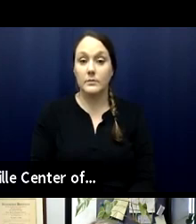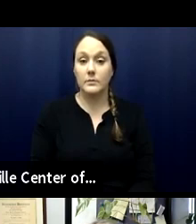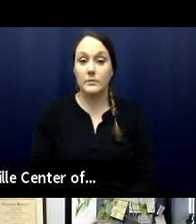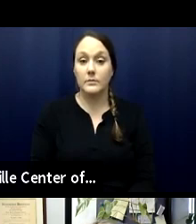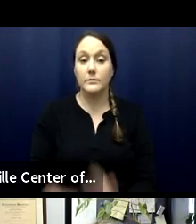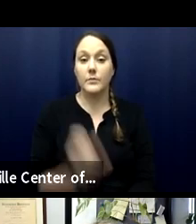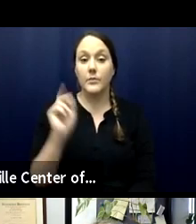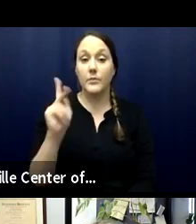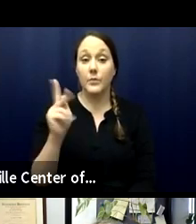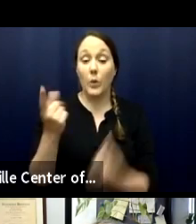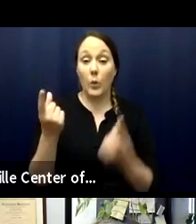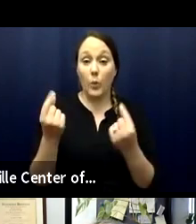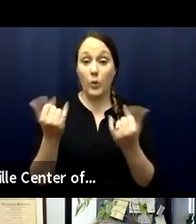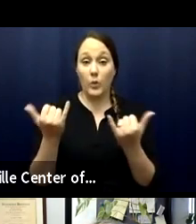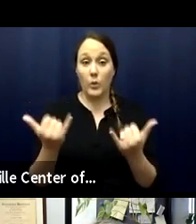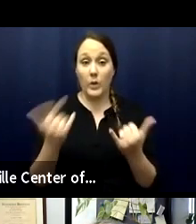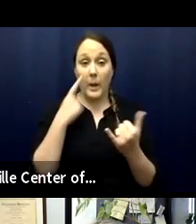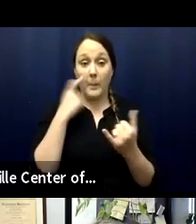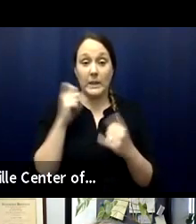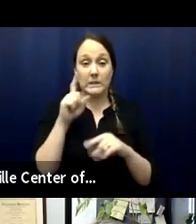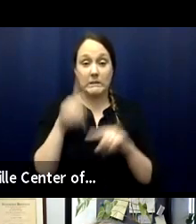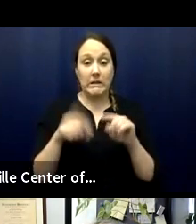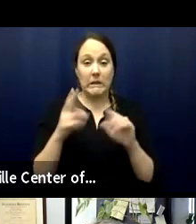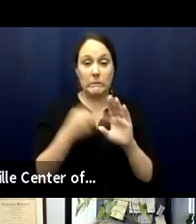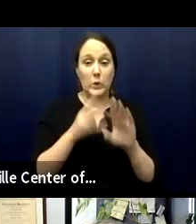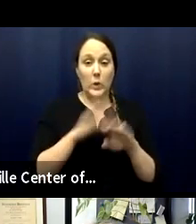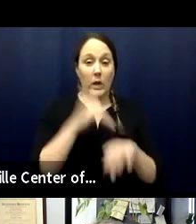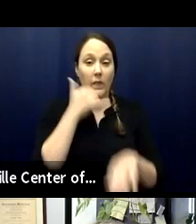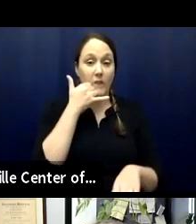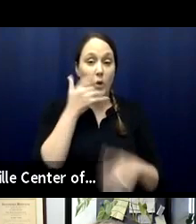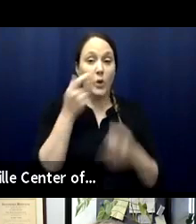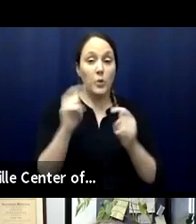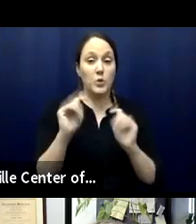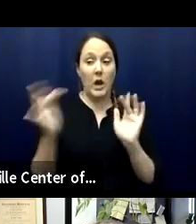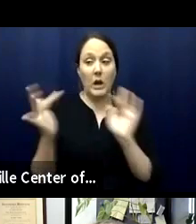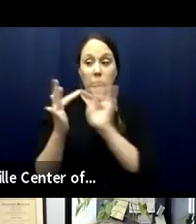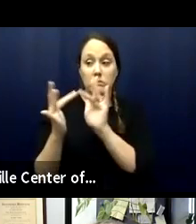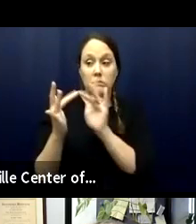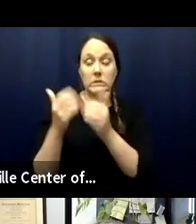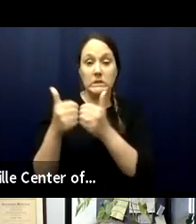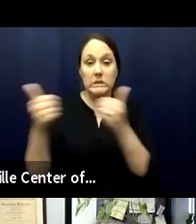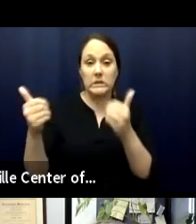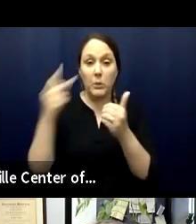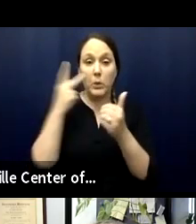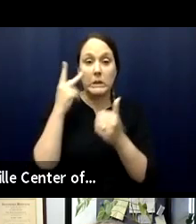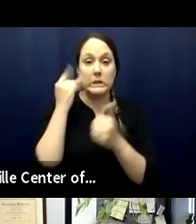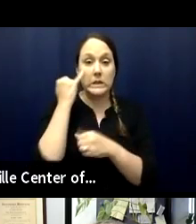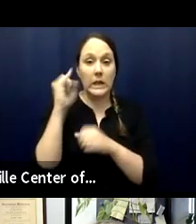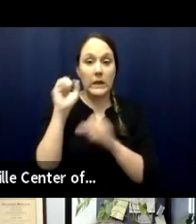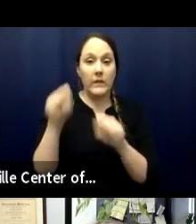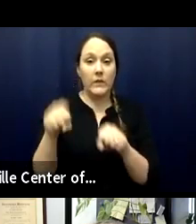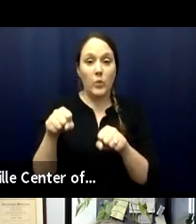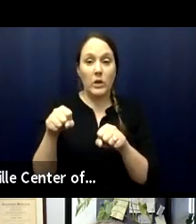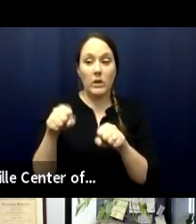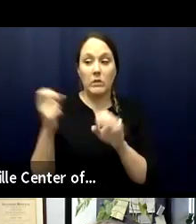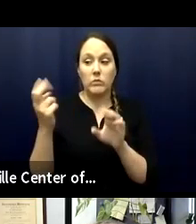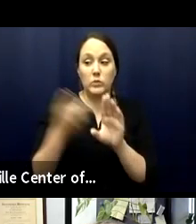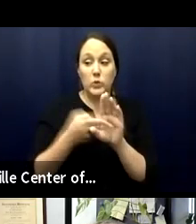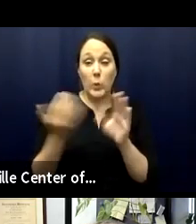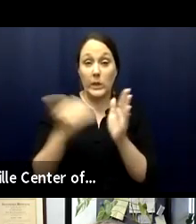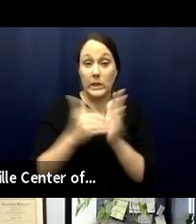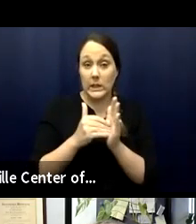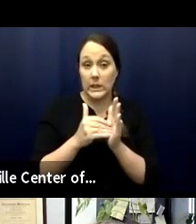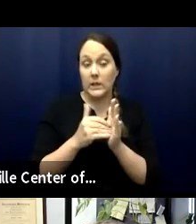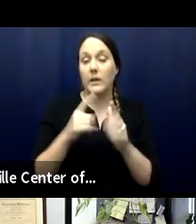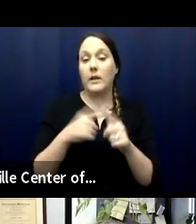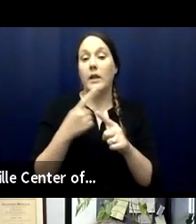All right, what we can do now, since we can't get them on the phone, we can try to reach out to them separately and see if we can't get them back on. And in the